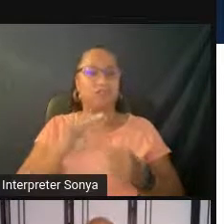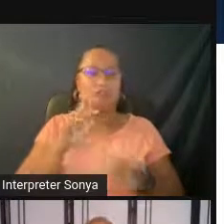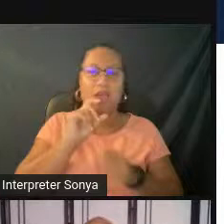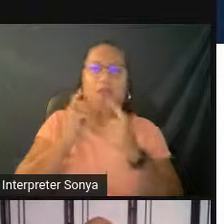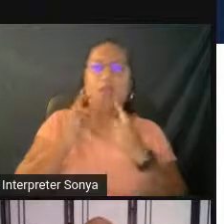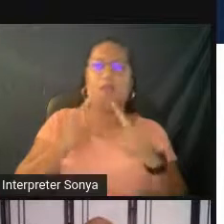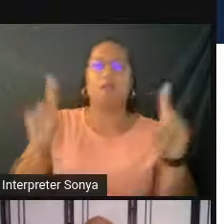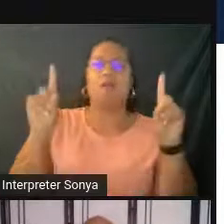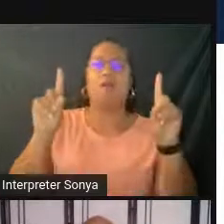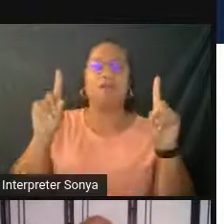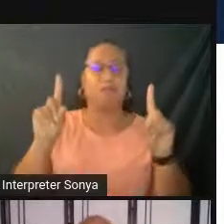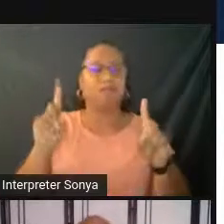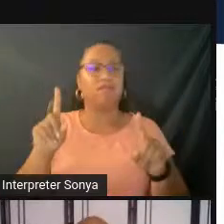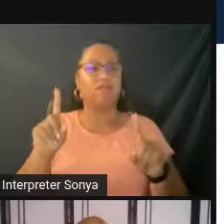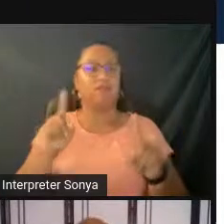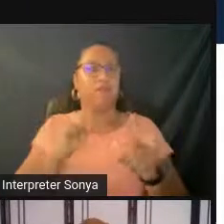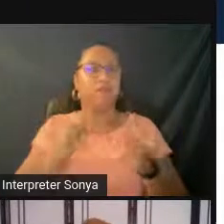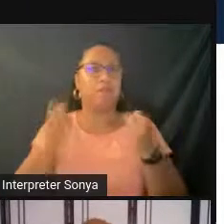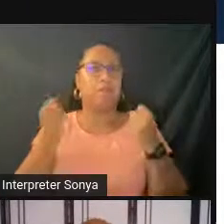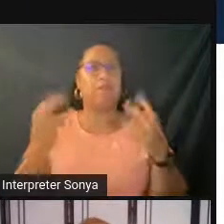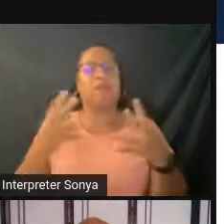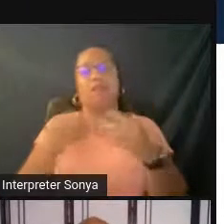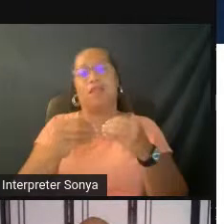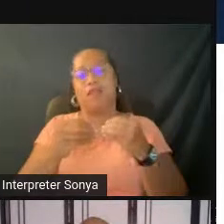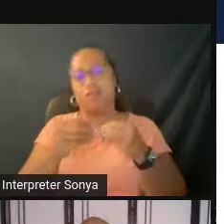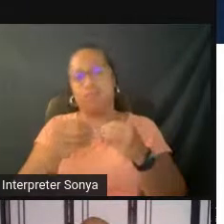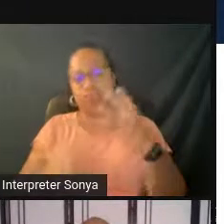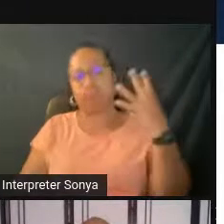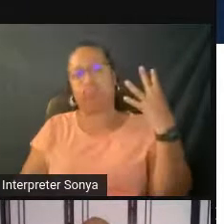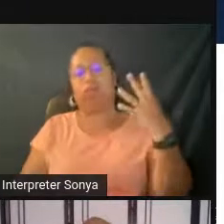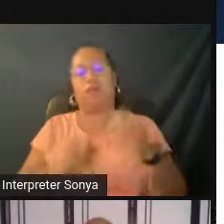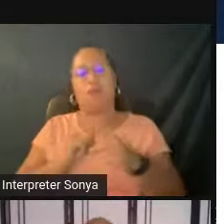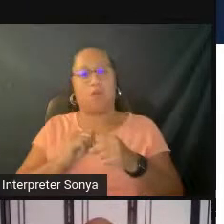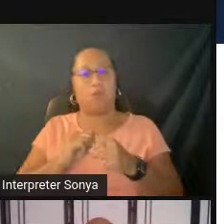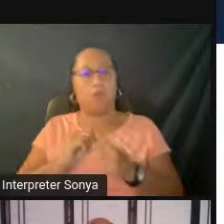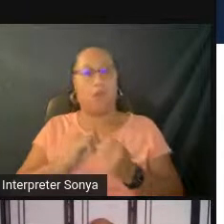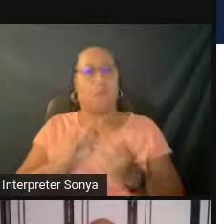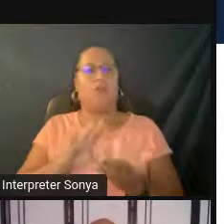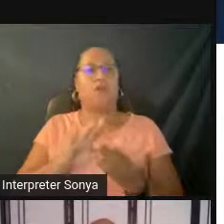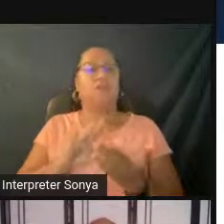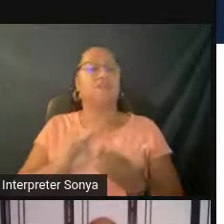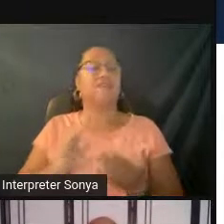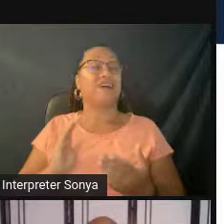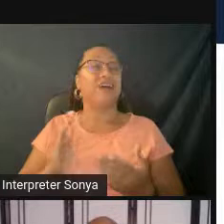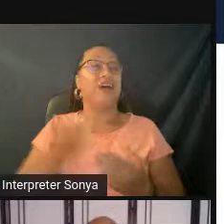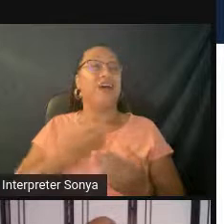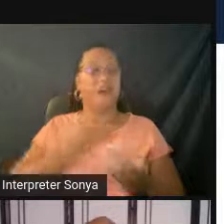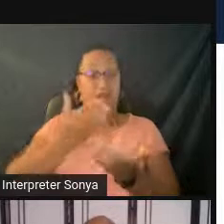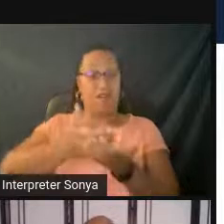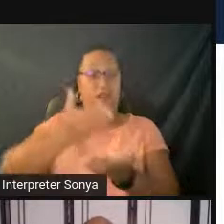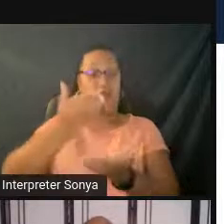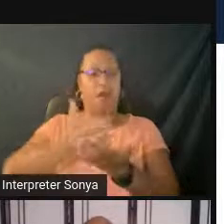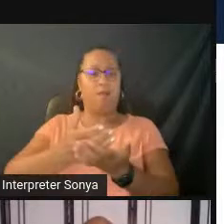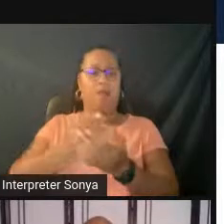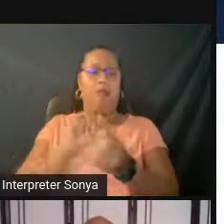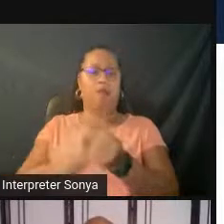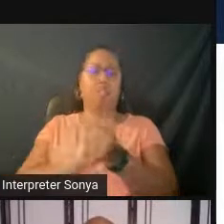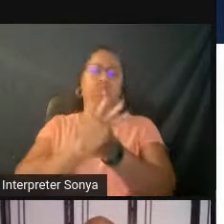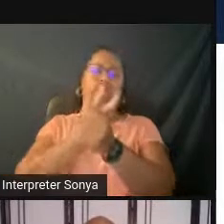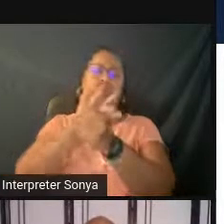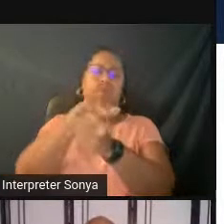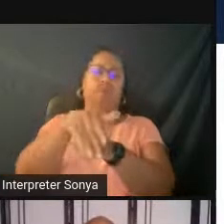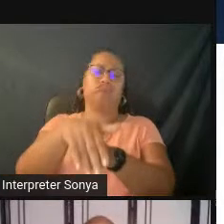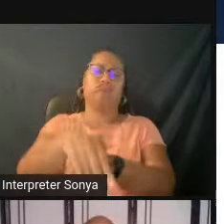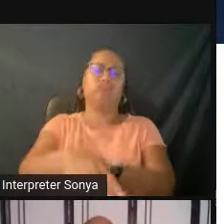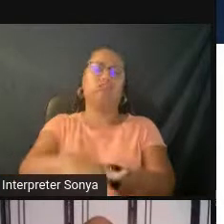in abundant ways. We are recognizing all of that. Our cup runneth over. And so we give, we serve,